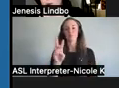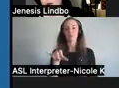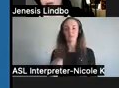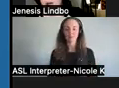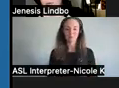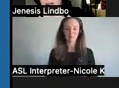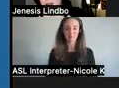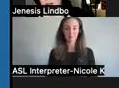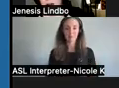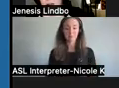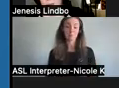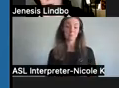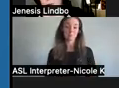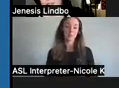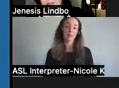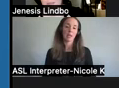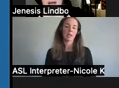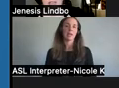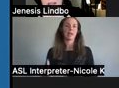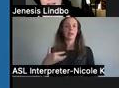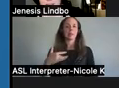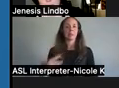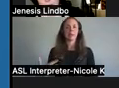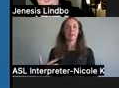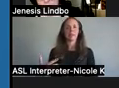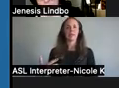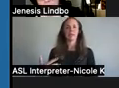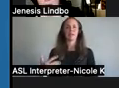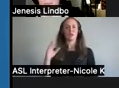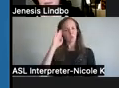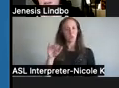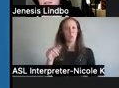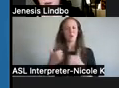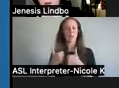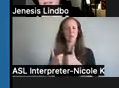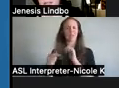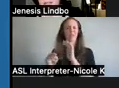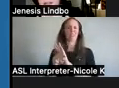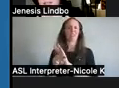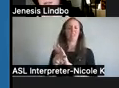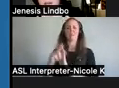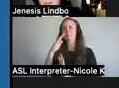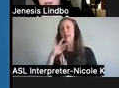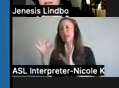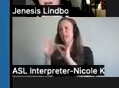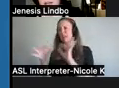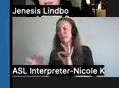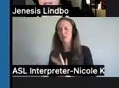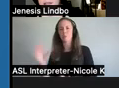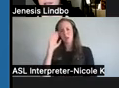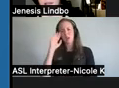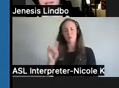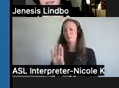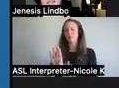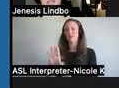So we hear a lot about the bad things about gaming. So I wanted to take some time and